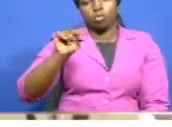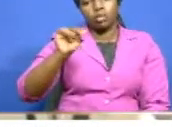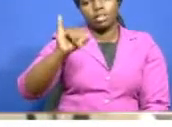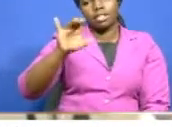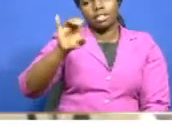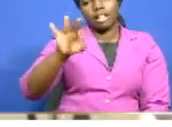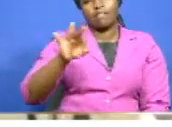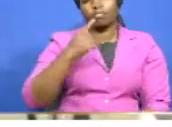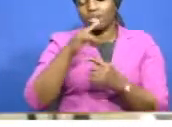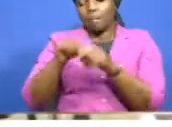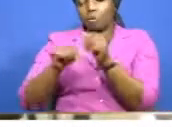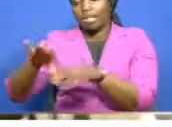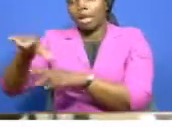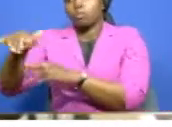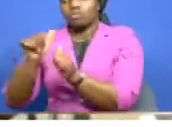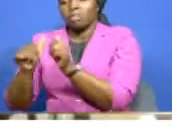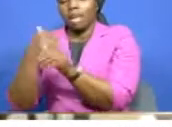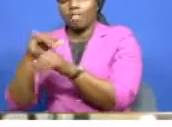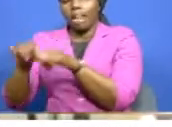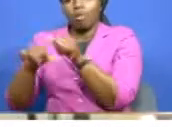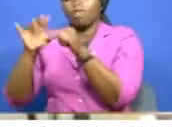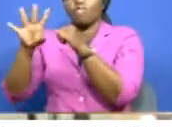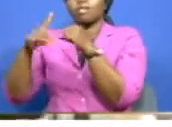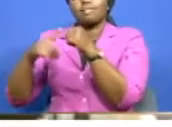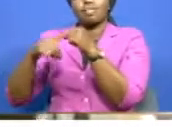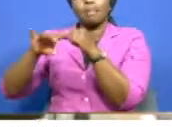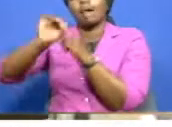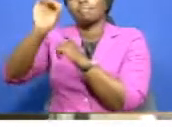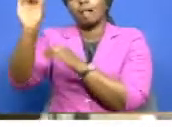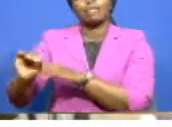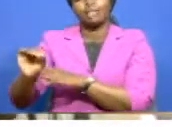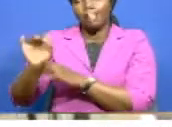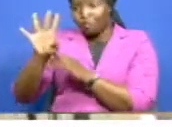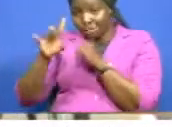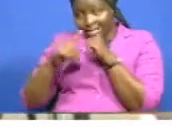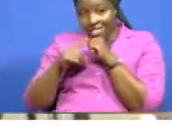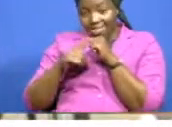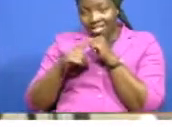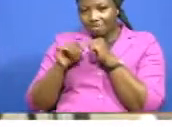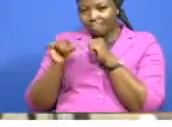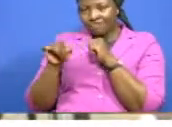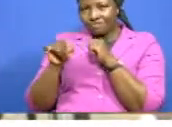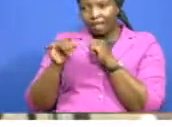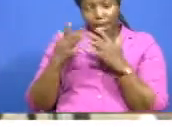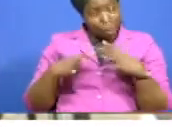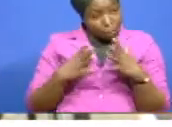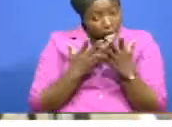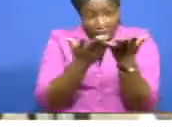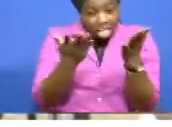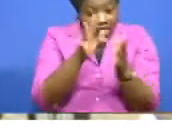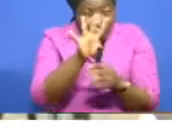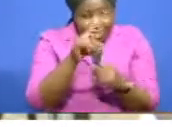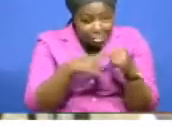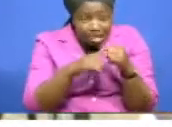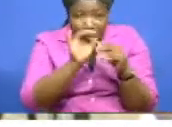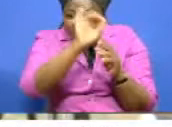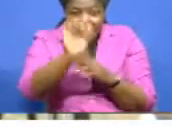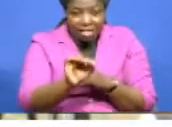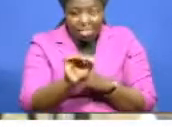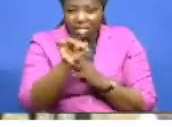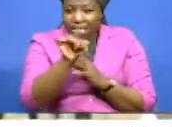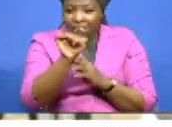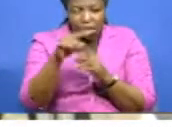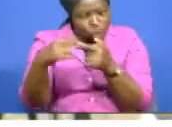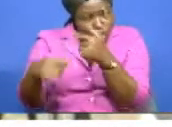that has about 46%. 46. Guys, 46%. What's going on in